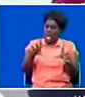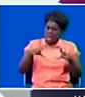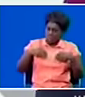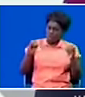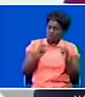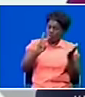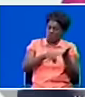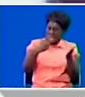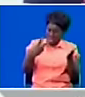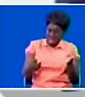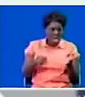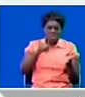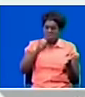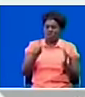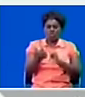asiyekubali kushindwa.